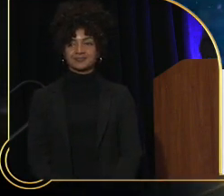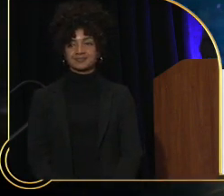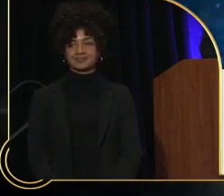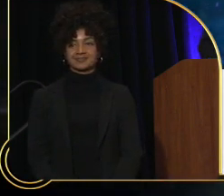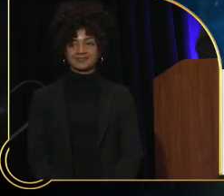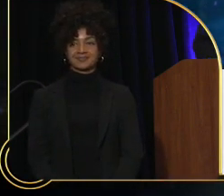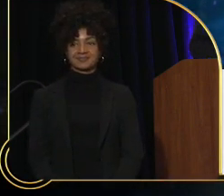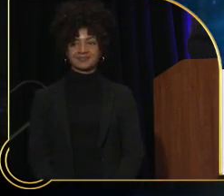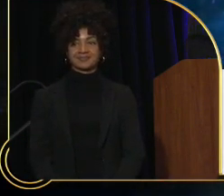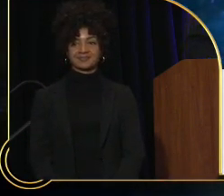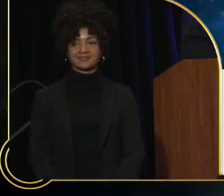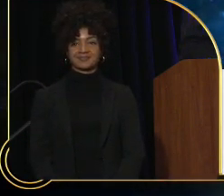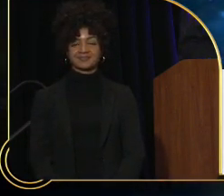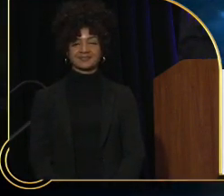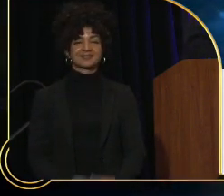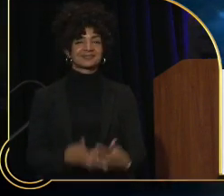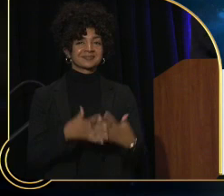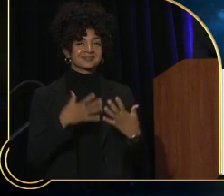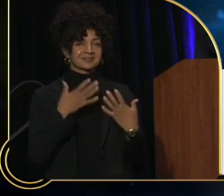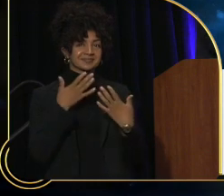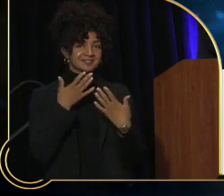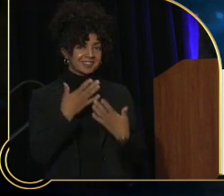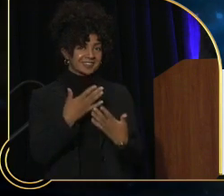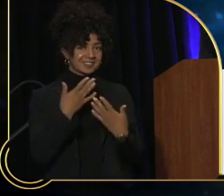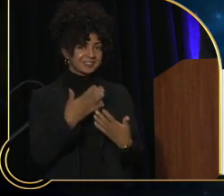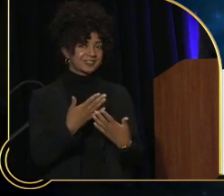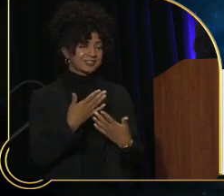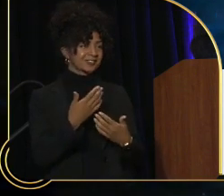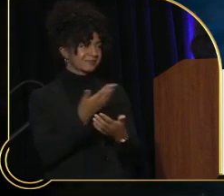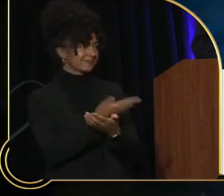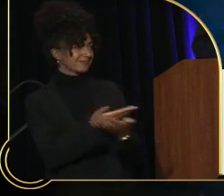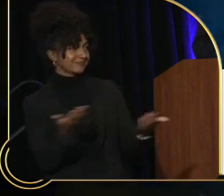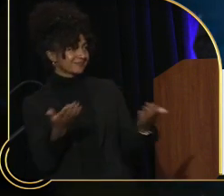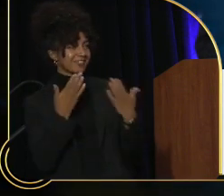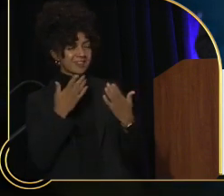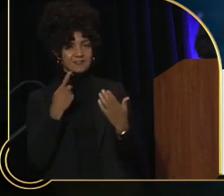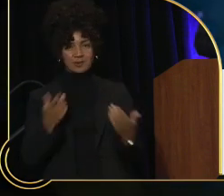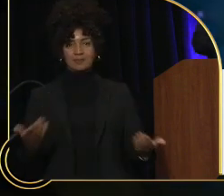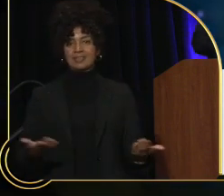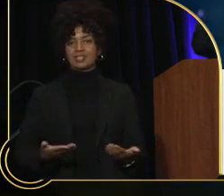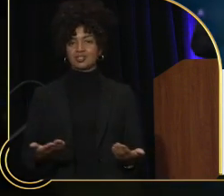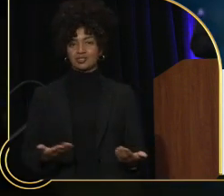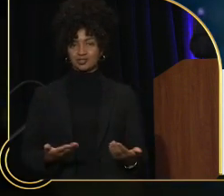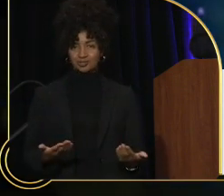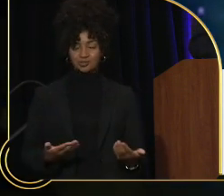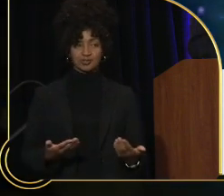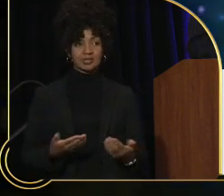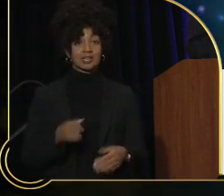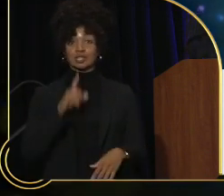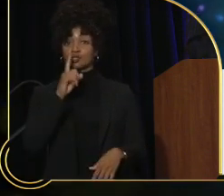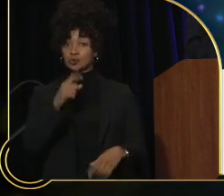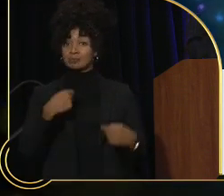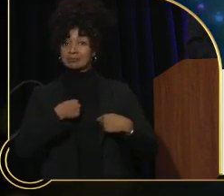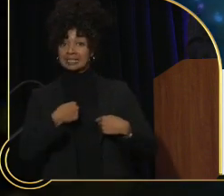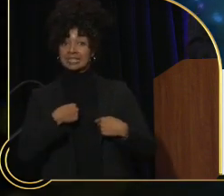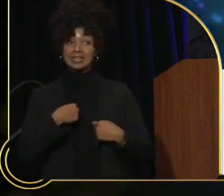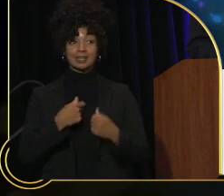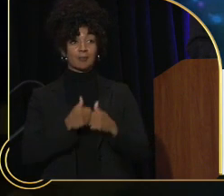Well, thank you, everyone. Thank you for being here. It is true I'm not the most tactful of people,